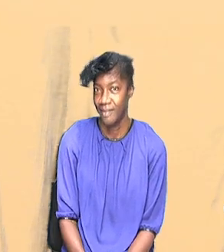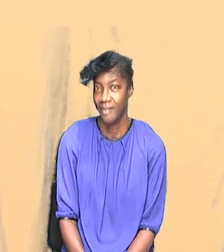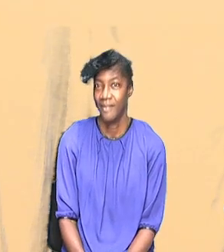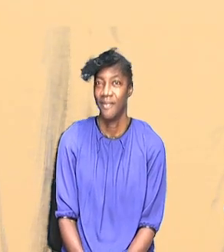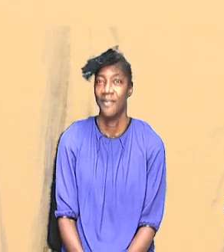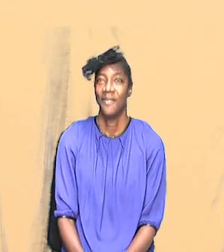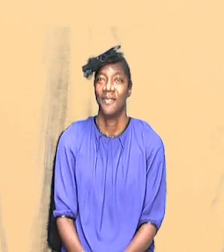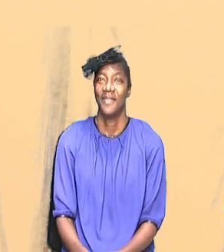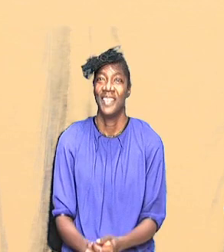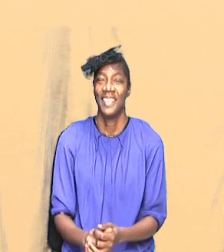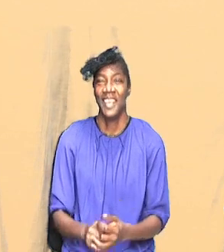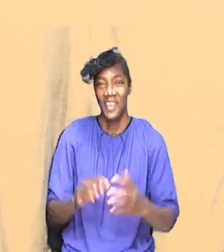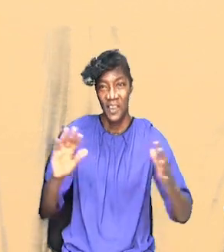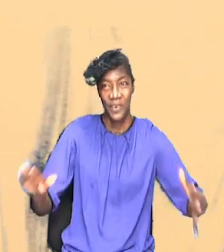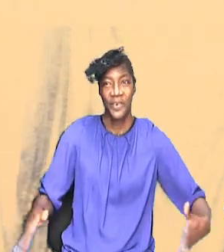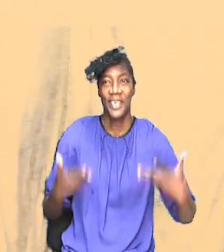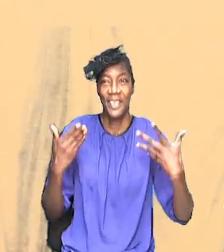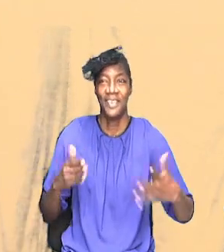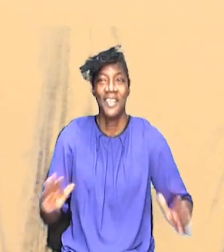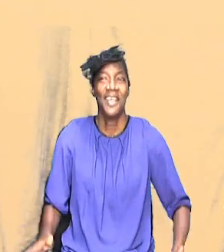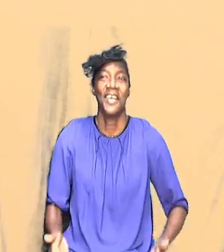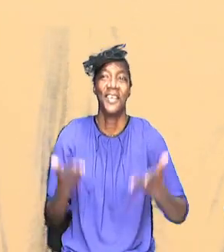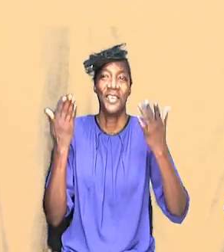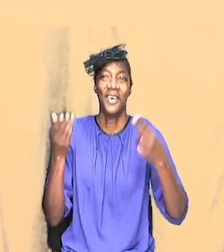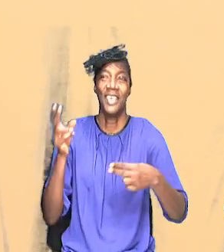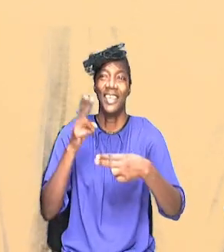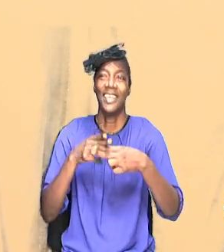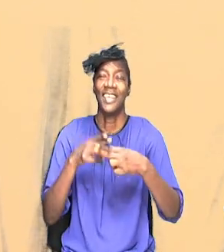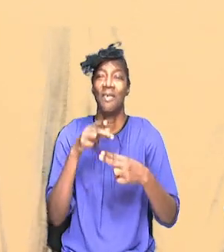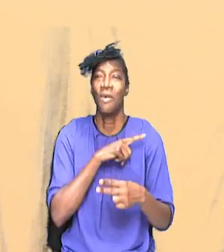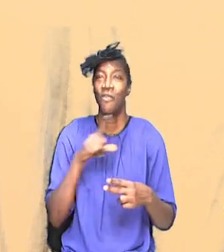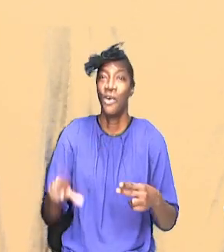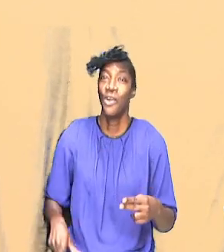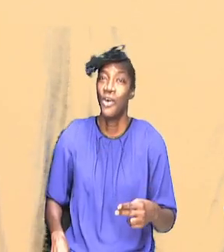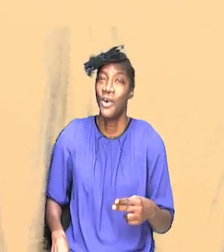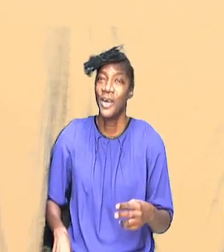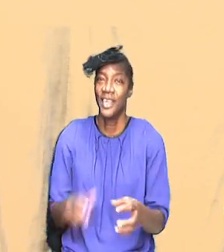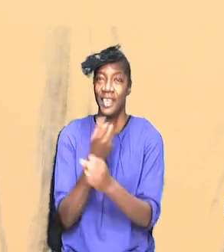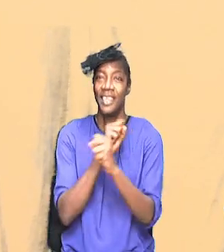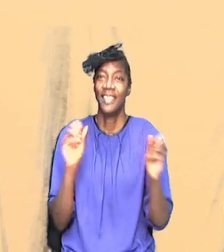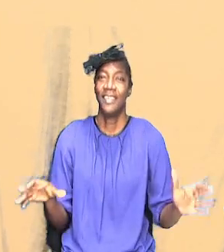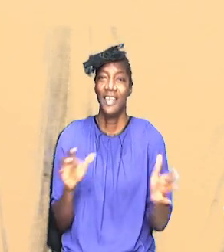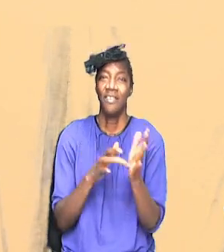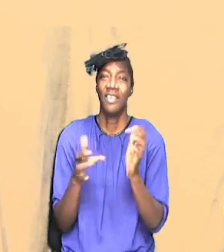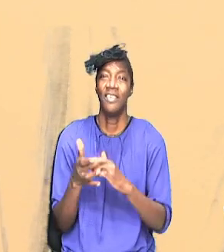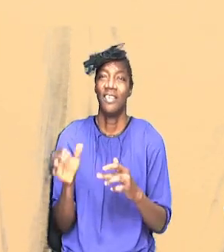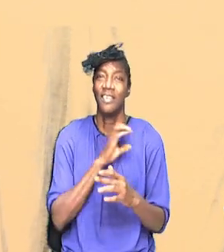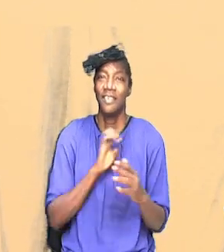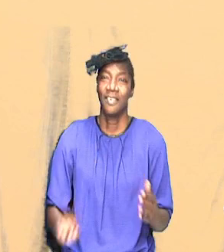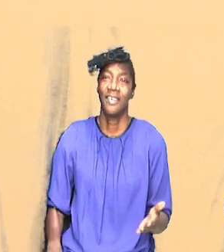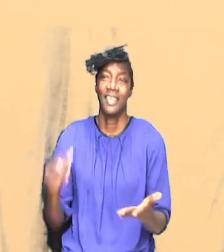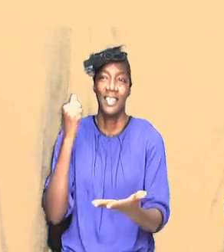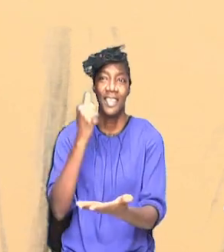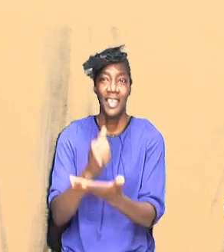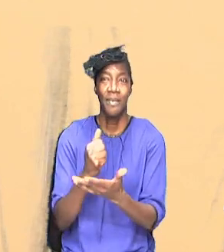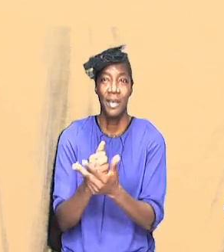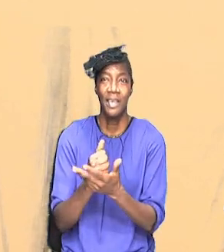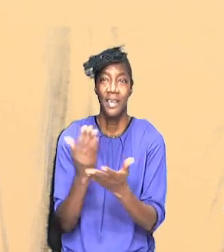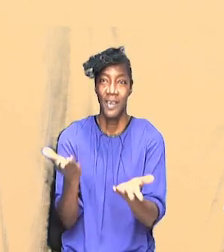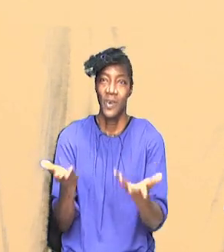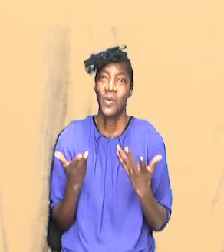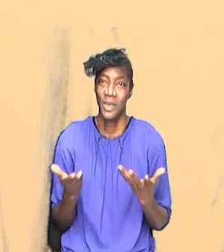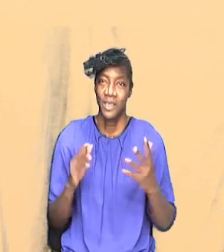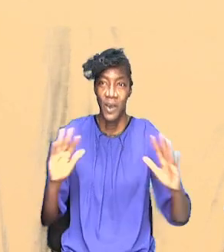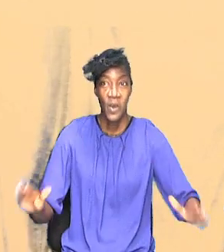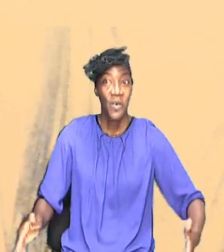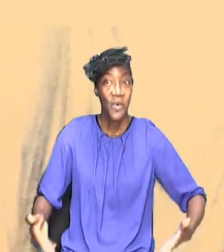I want to greet you in the exalted name of our Lord and our Savior, Jesus Christ. Amen. I want to greet